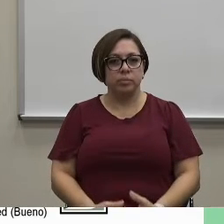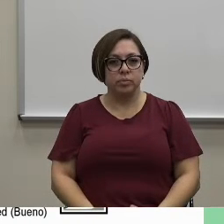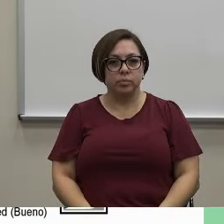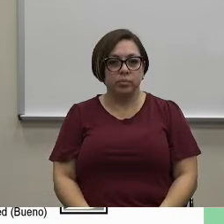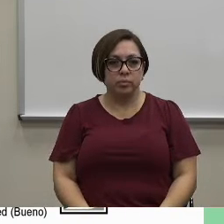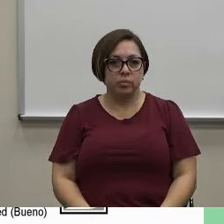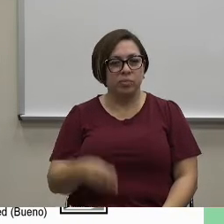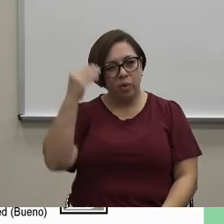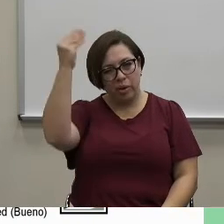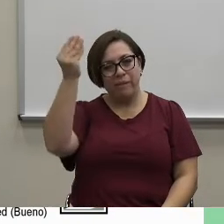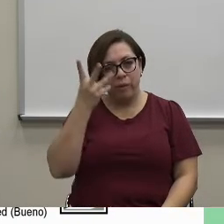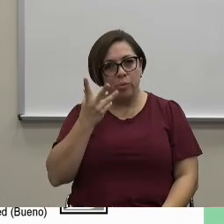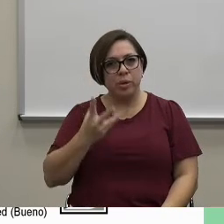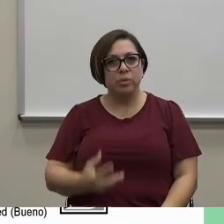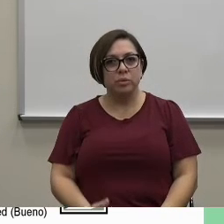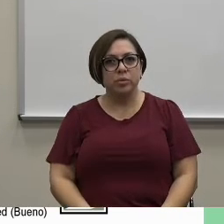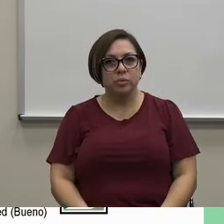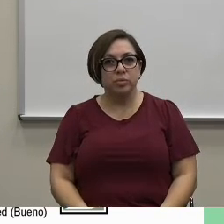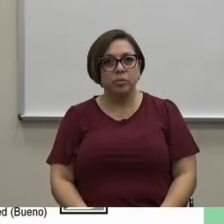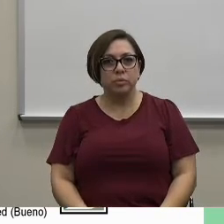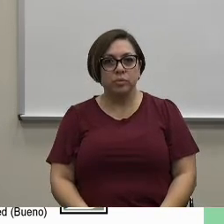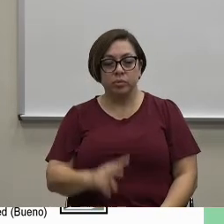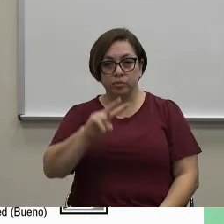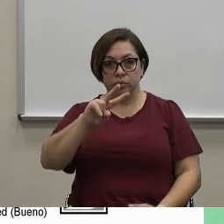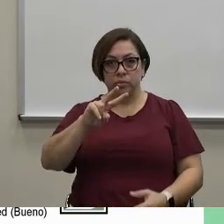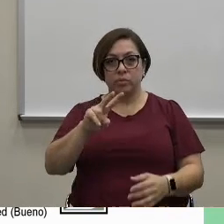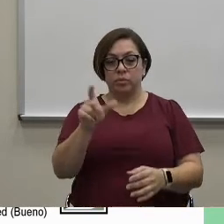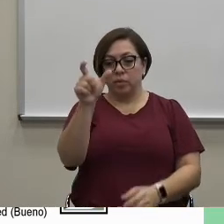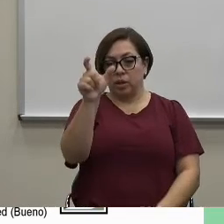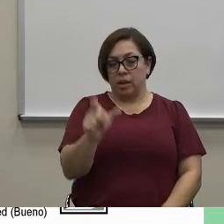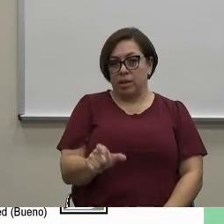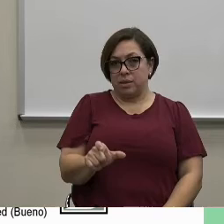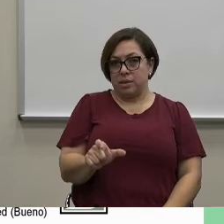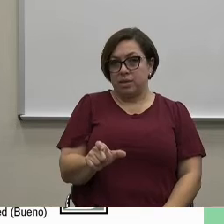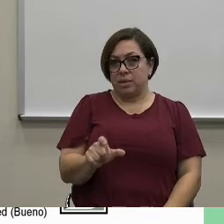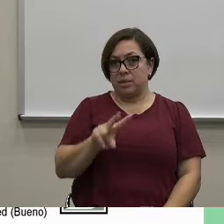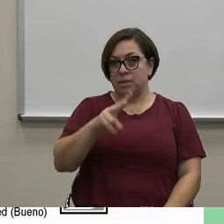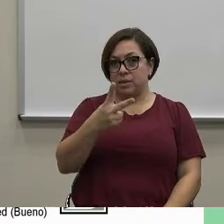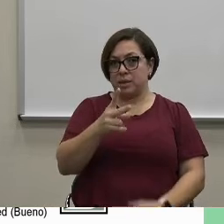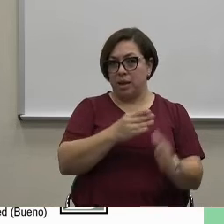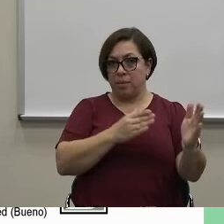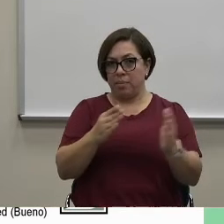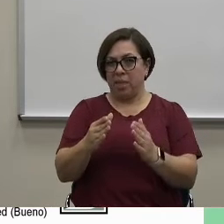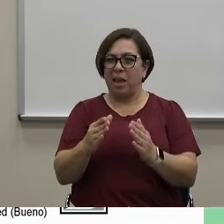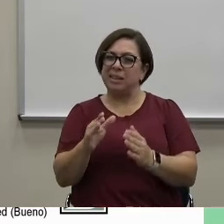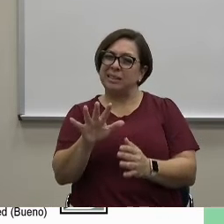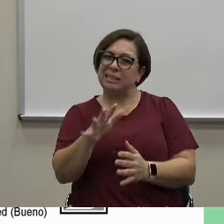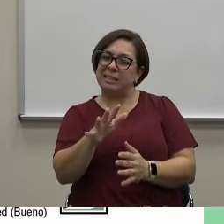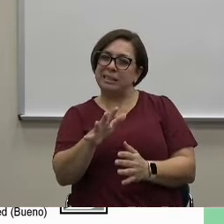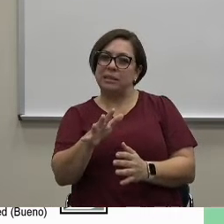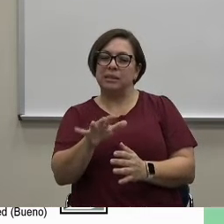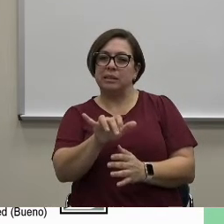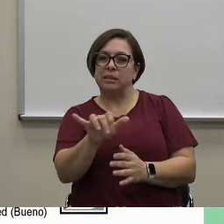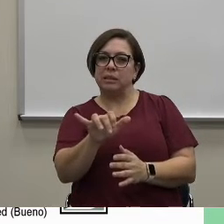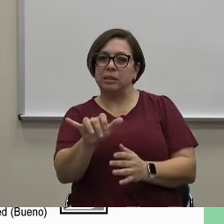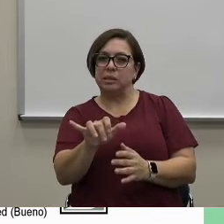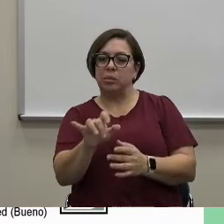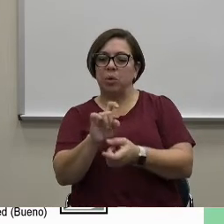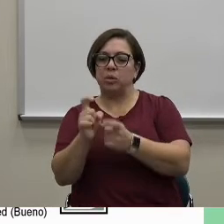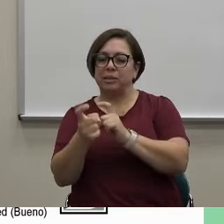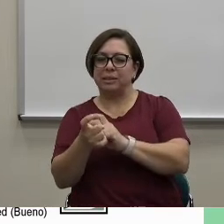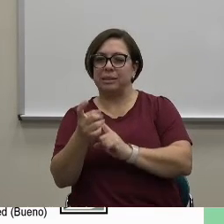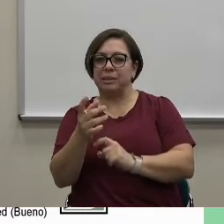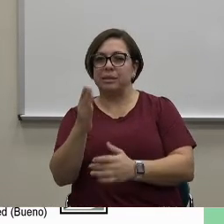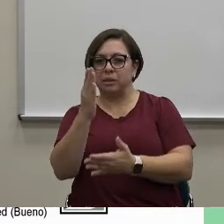Okay. We also have our second plan, and the second plan is very similar in some respects, and then it has some changes that are